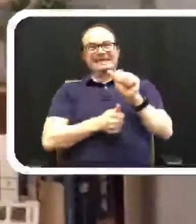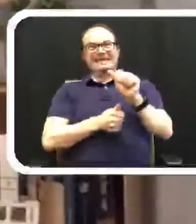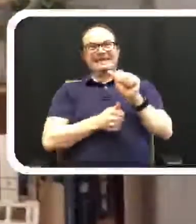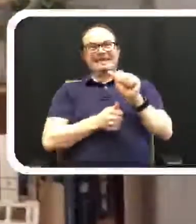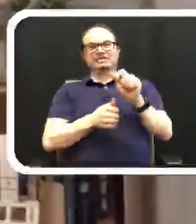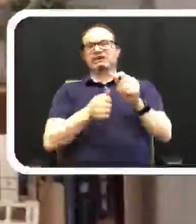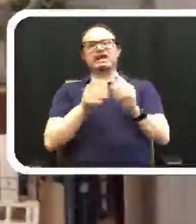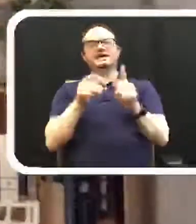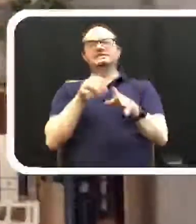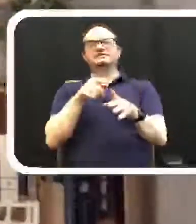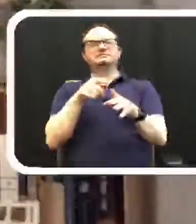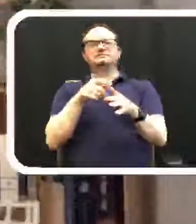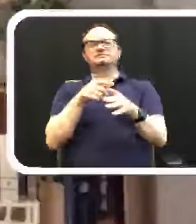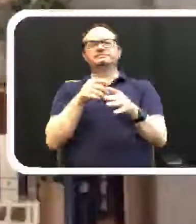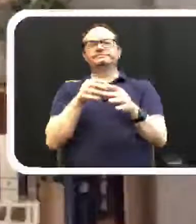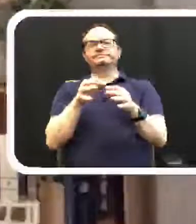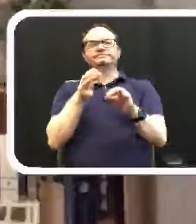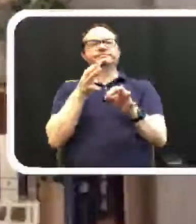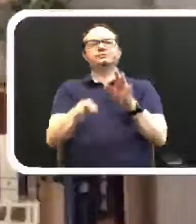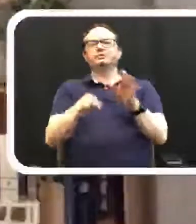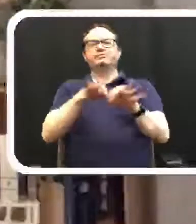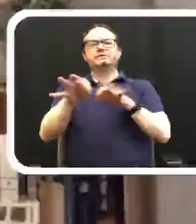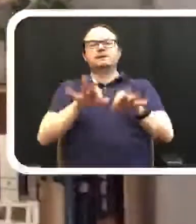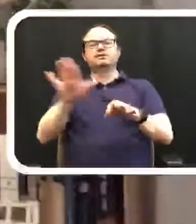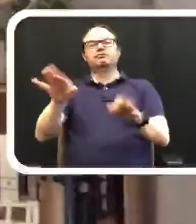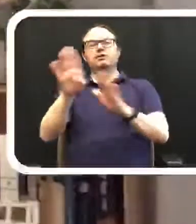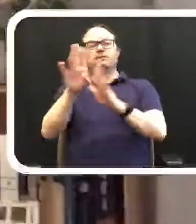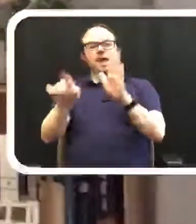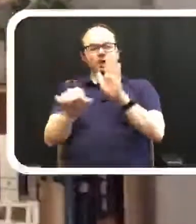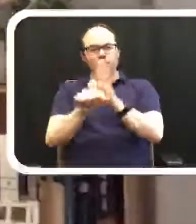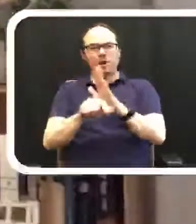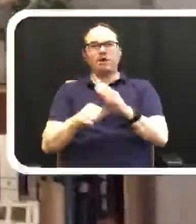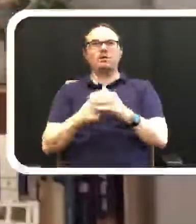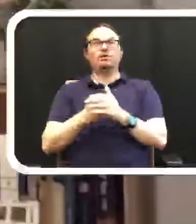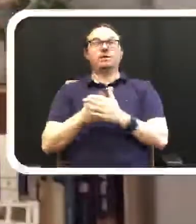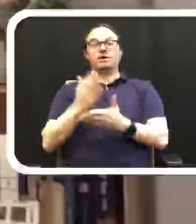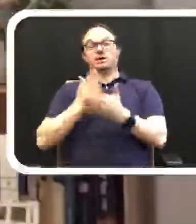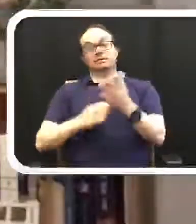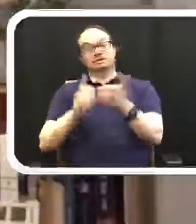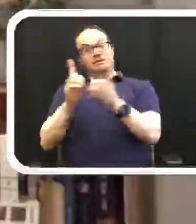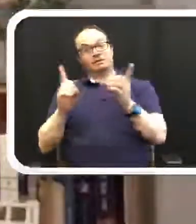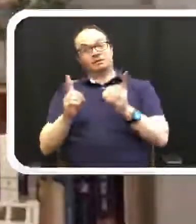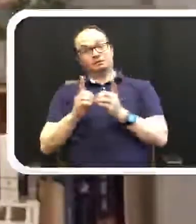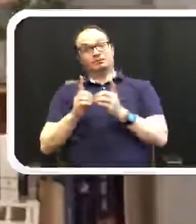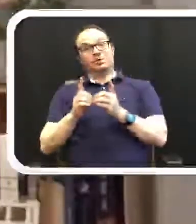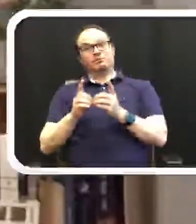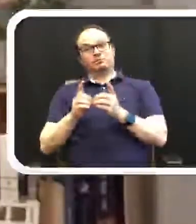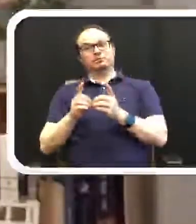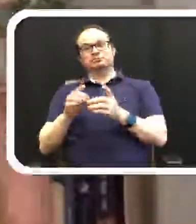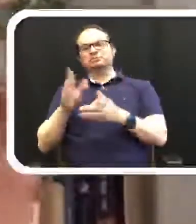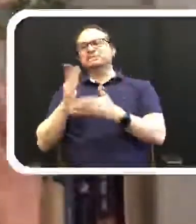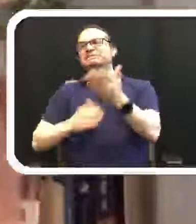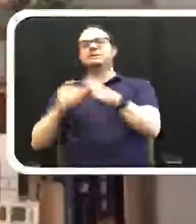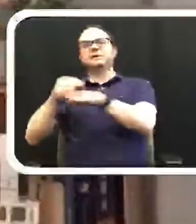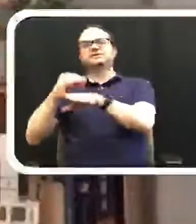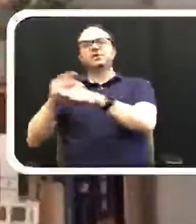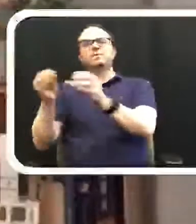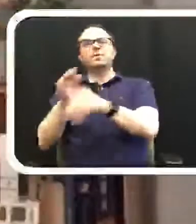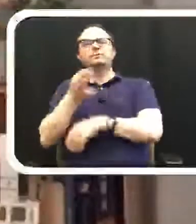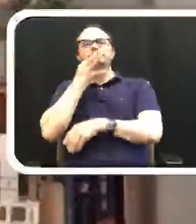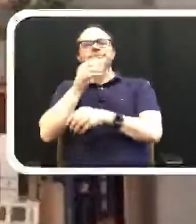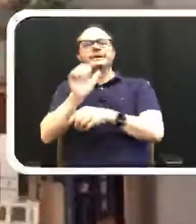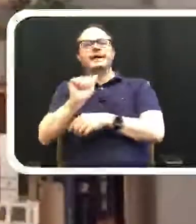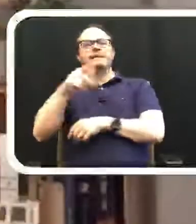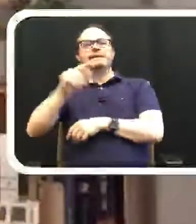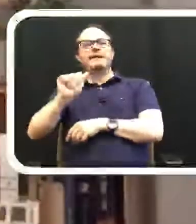that explains their background. Some of our consultants are more skilled in APA than others, that sort of thing.